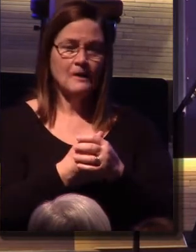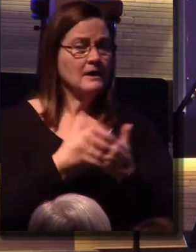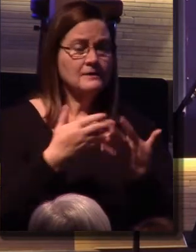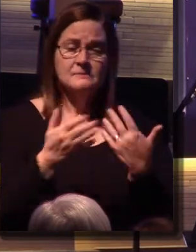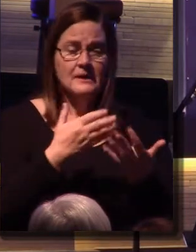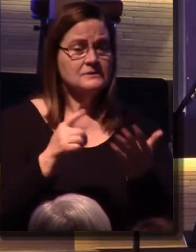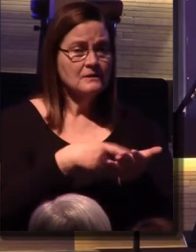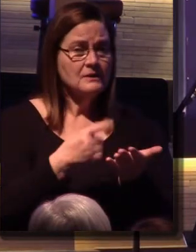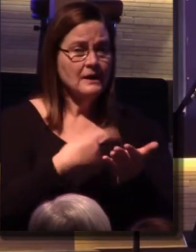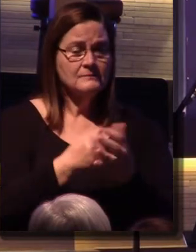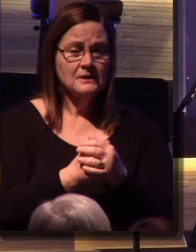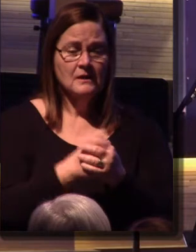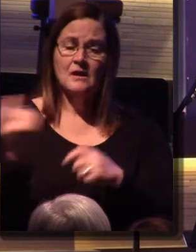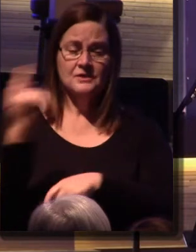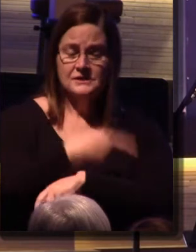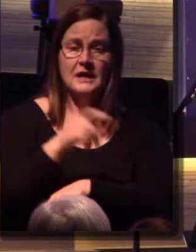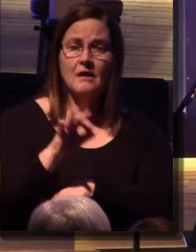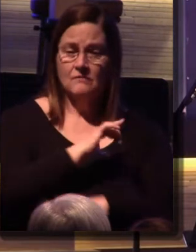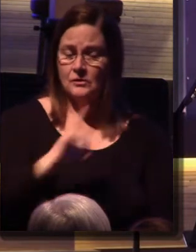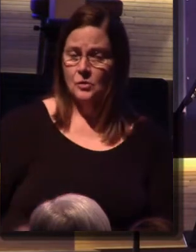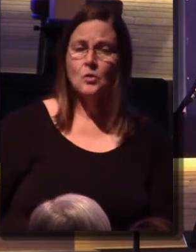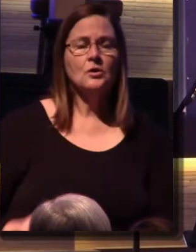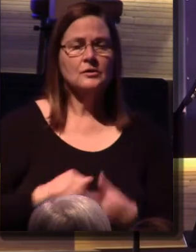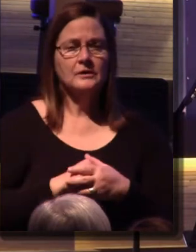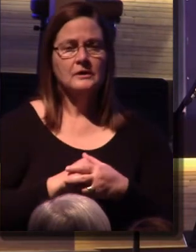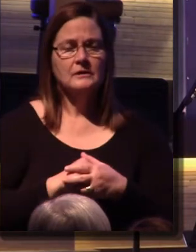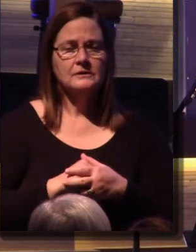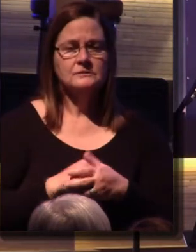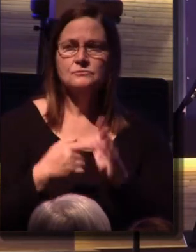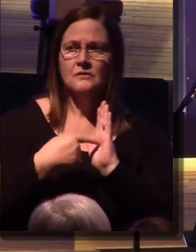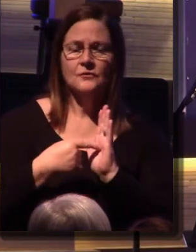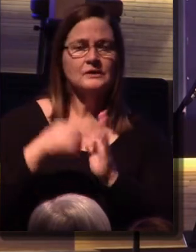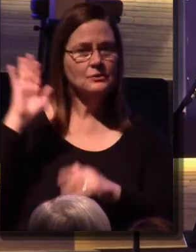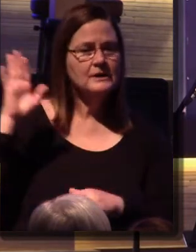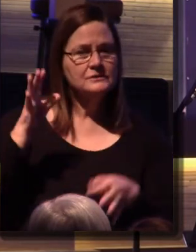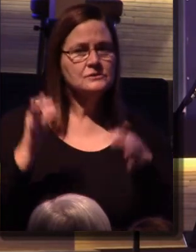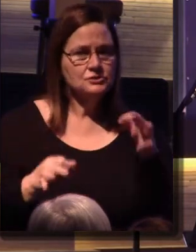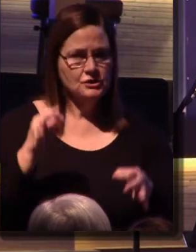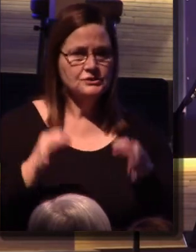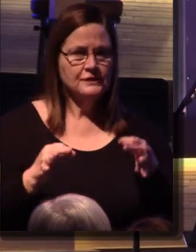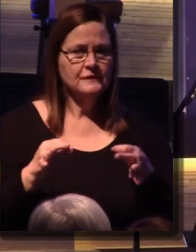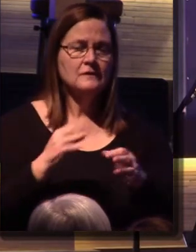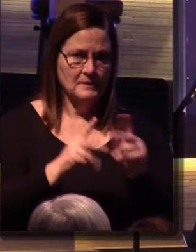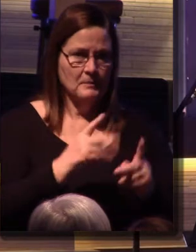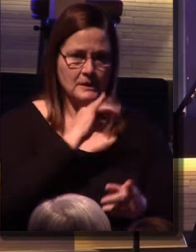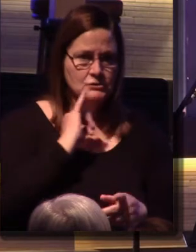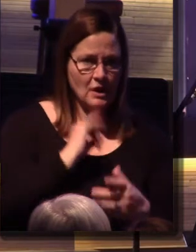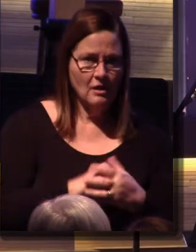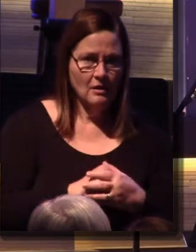And it doesn't matter, because sometimes the day of the Lord is spoken of in reference to God's judgment of his people